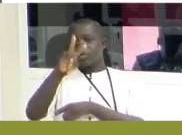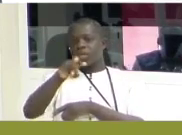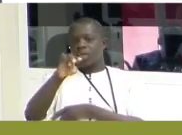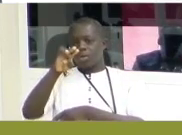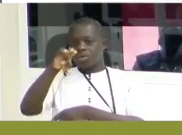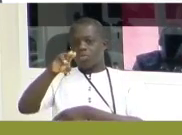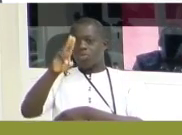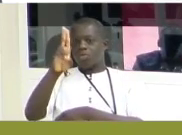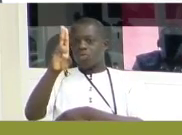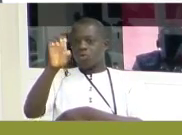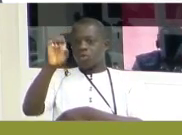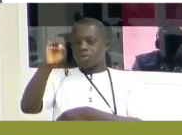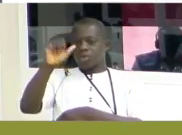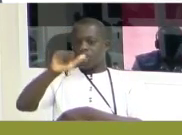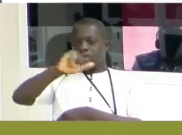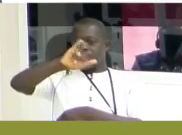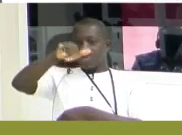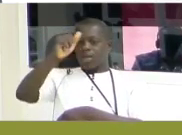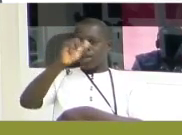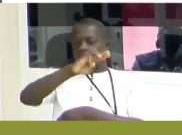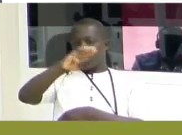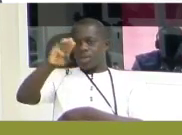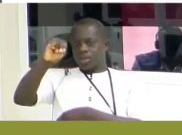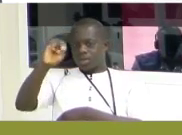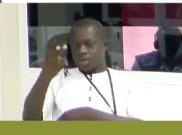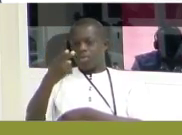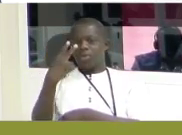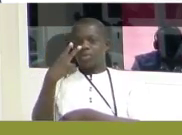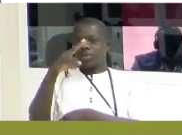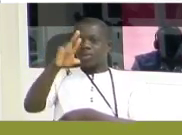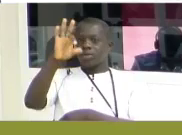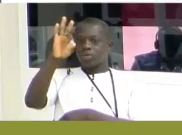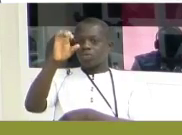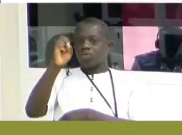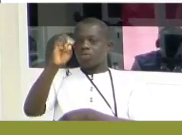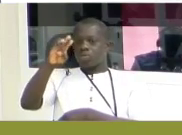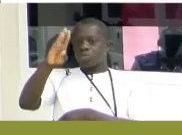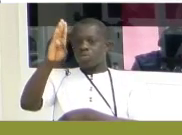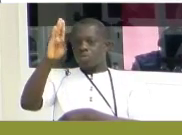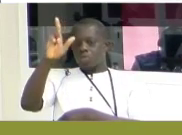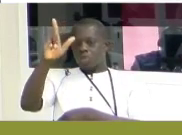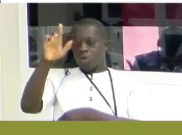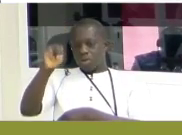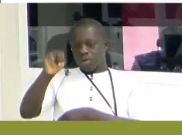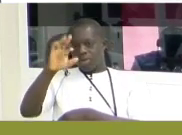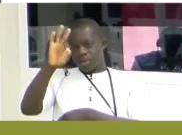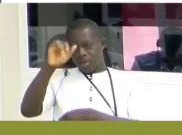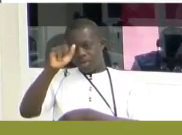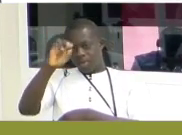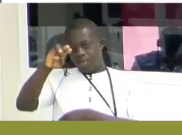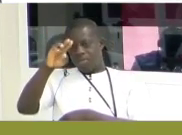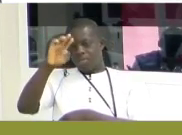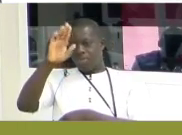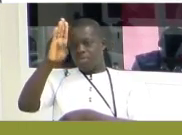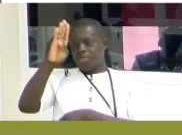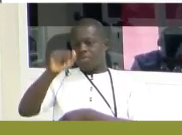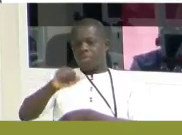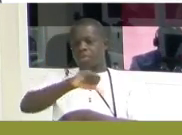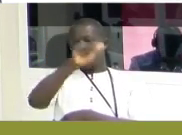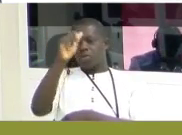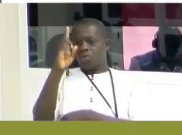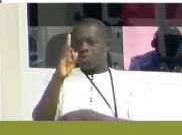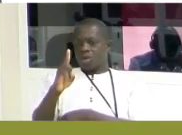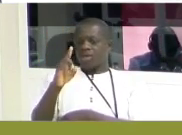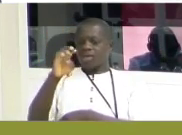Jame, I saw Tumbul Tamba, and one Ismaila Jame. At that time,